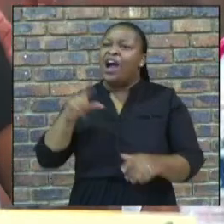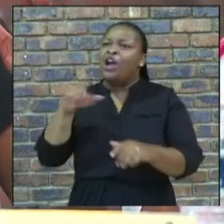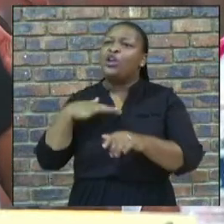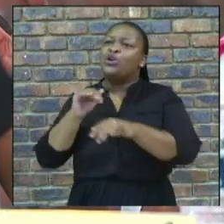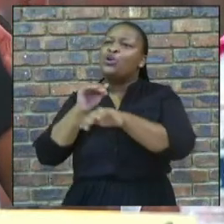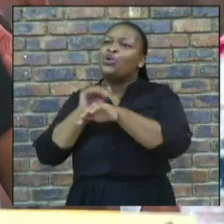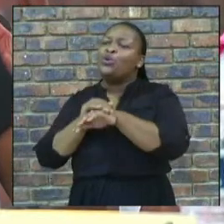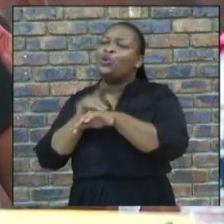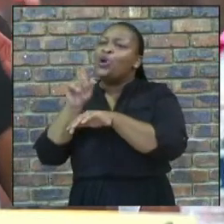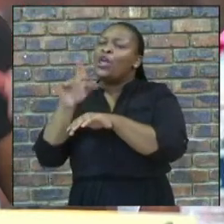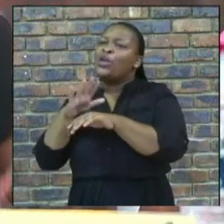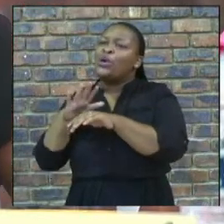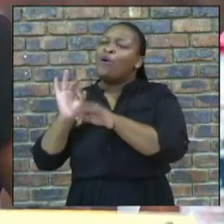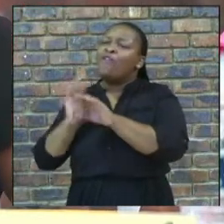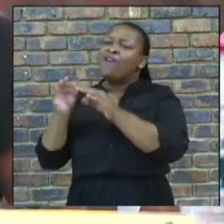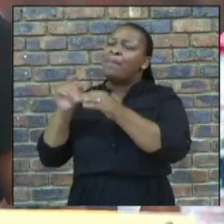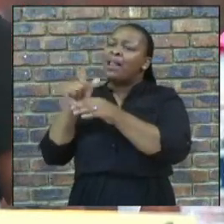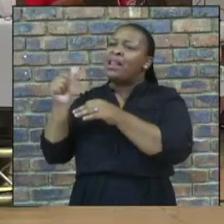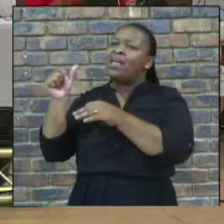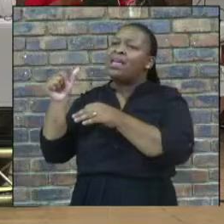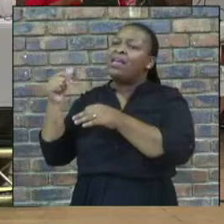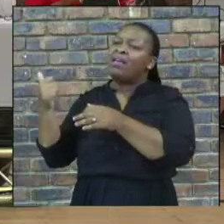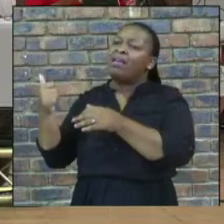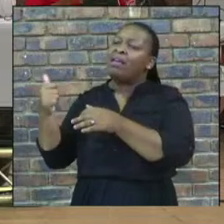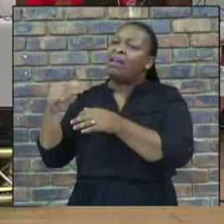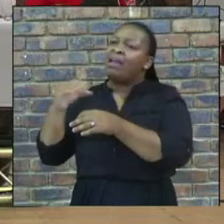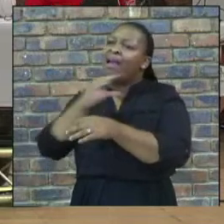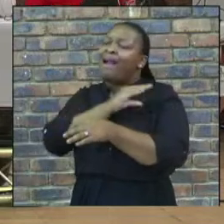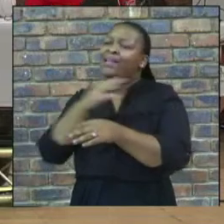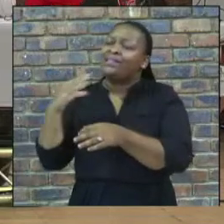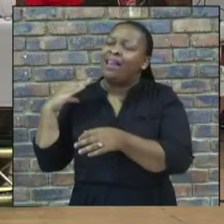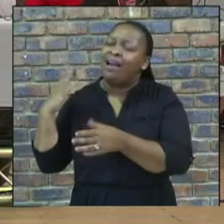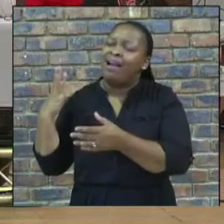Osbar. Oh, okay. Eh?